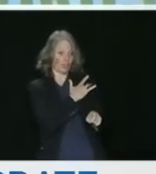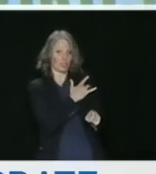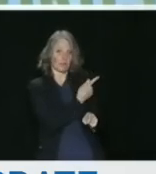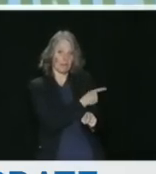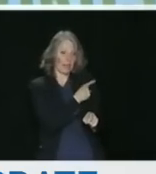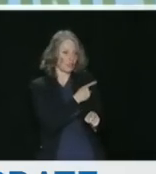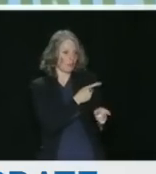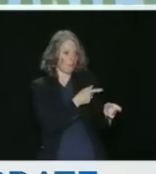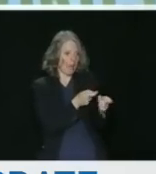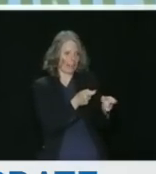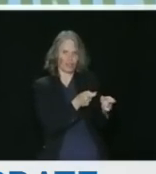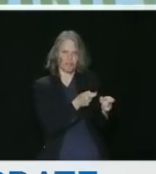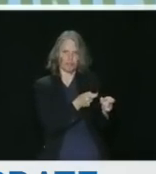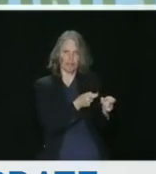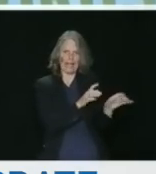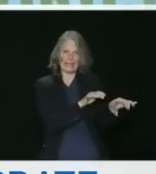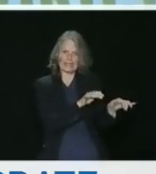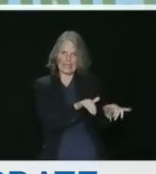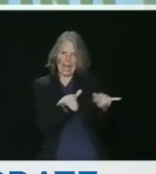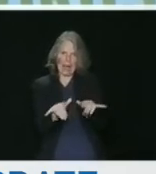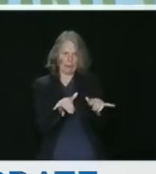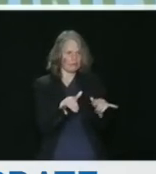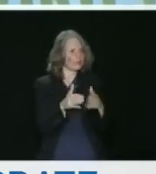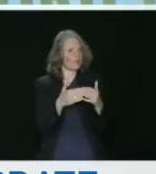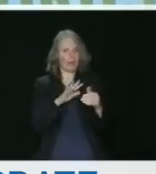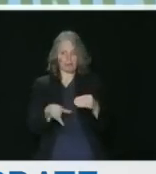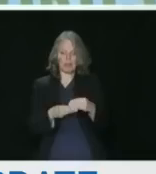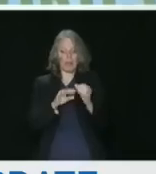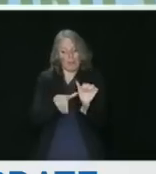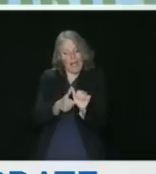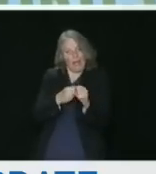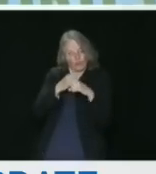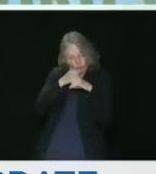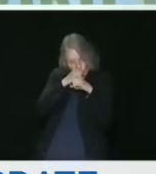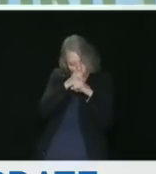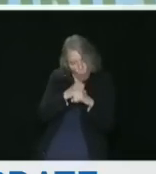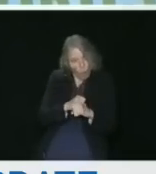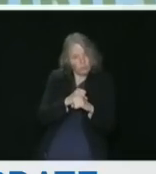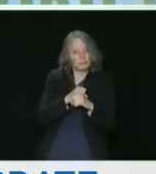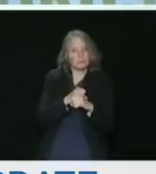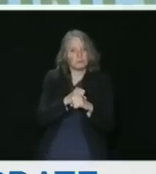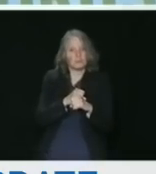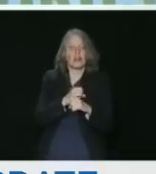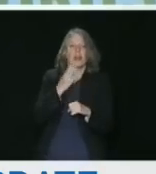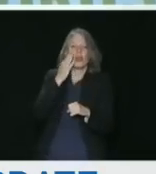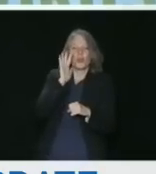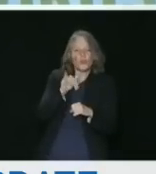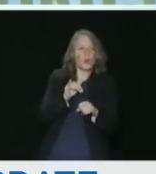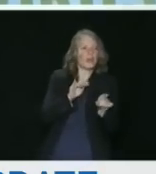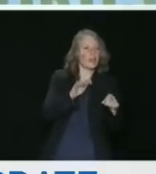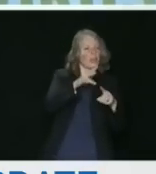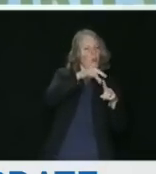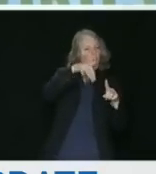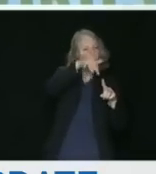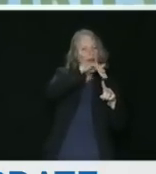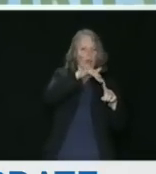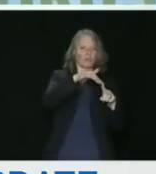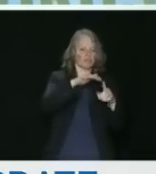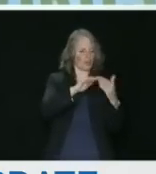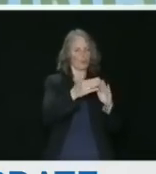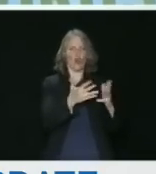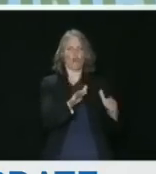on the ground. Where there's lineage not assigned, is sometimes it's no longer necessary because you know what is around in your